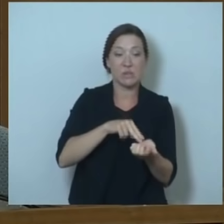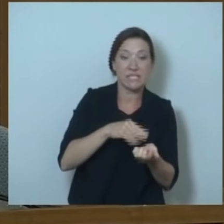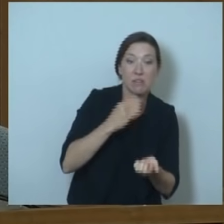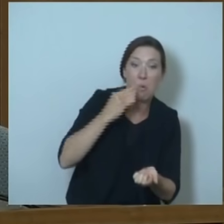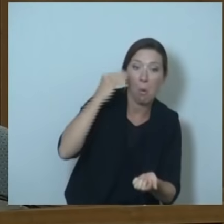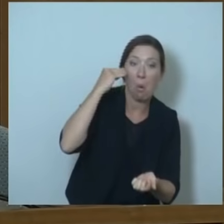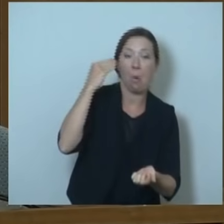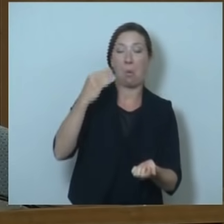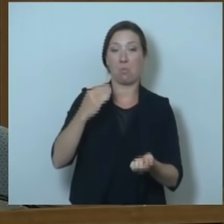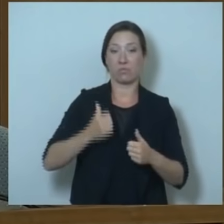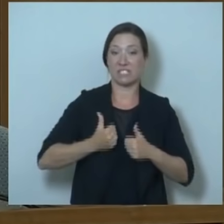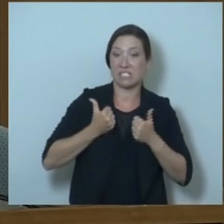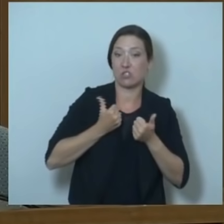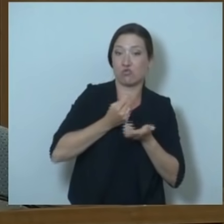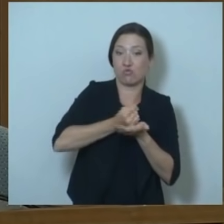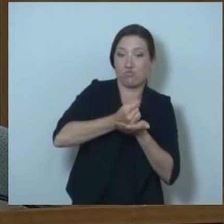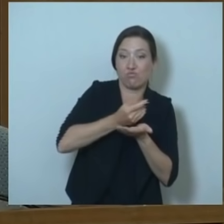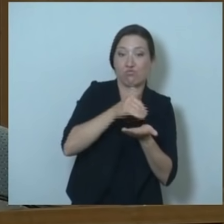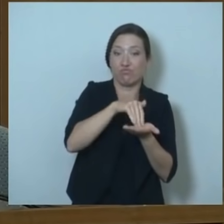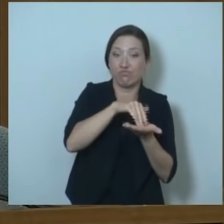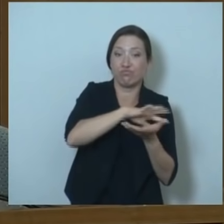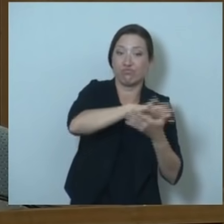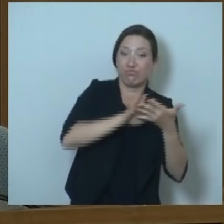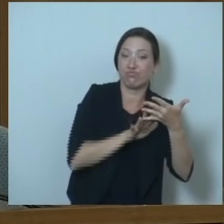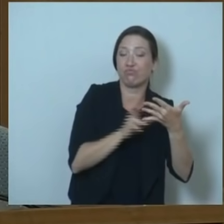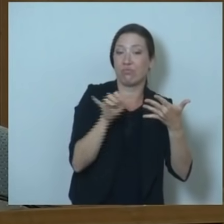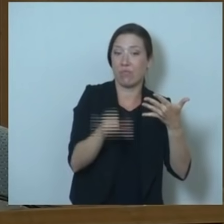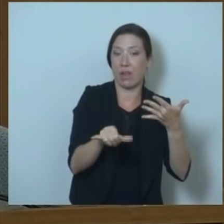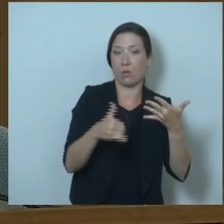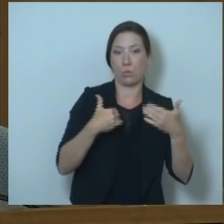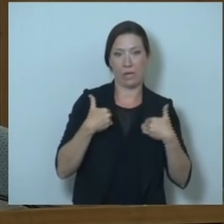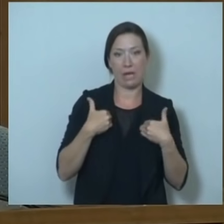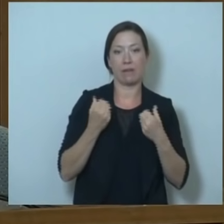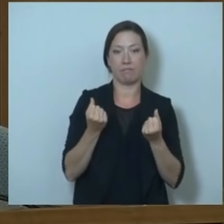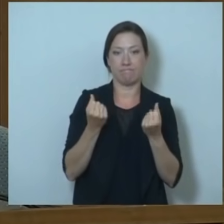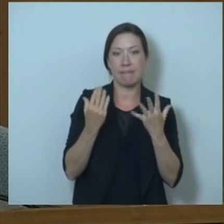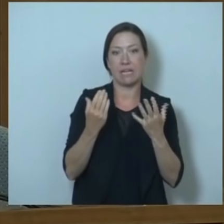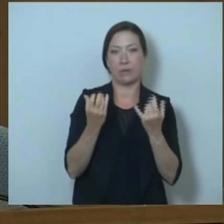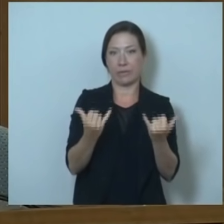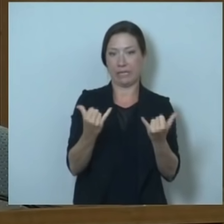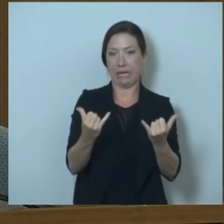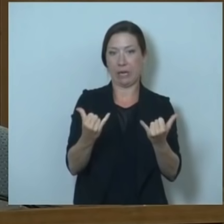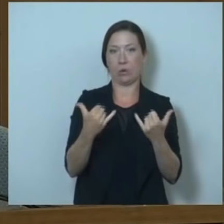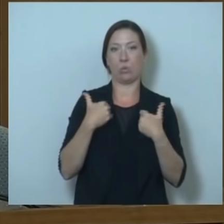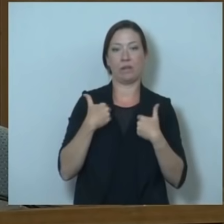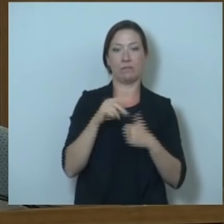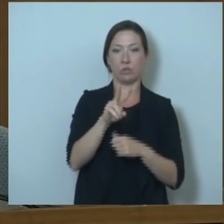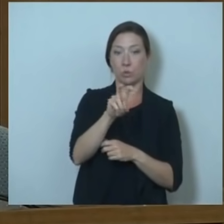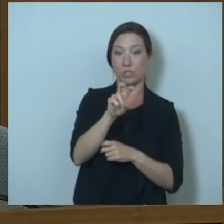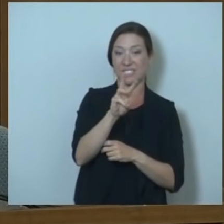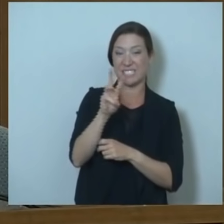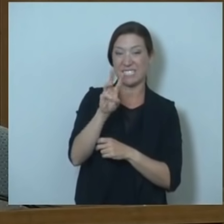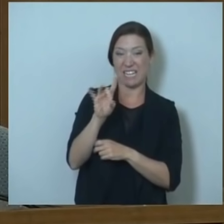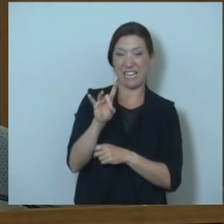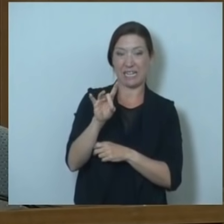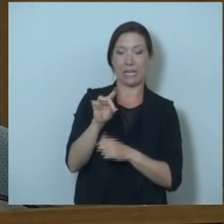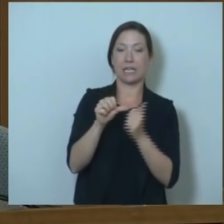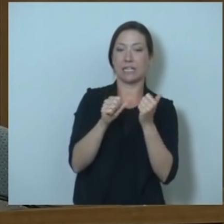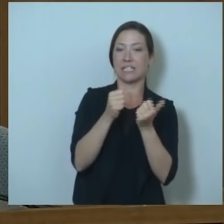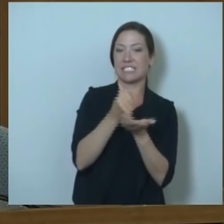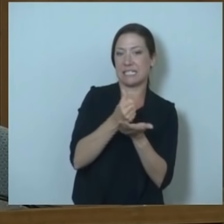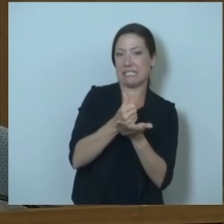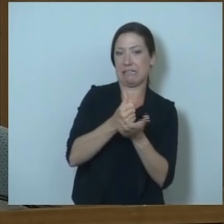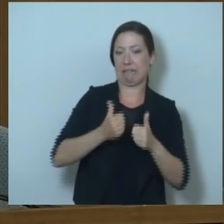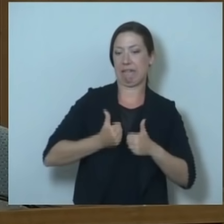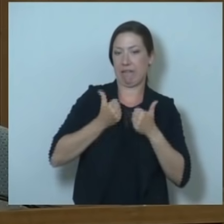date, we have 71 total, as you know. We have 268 assisted living facilities, and I report on these always because they are